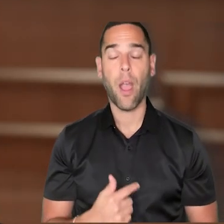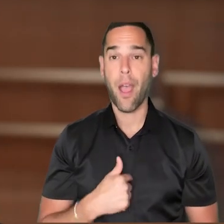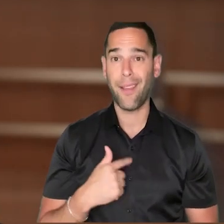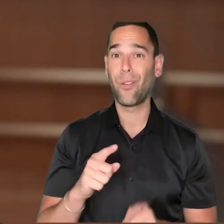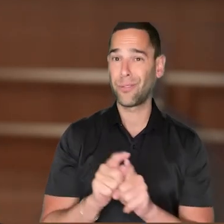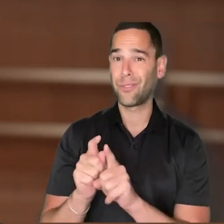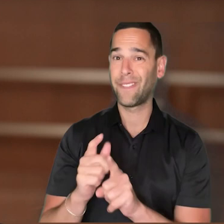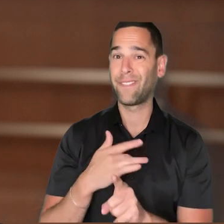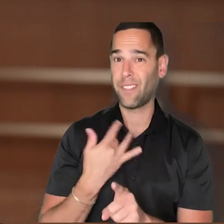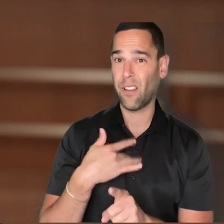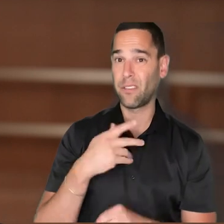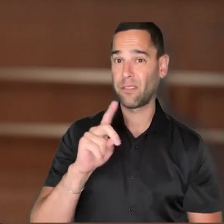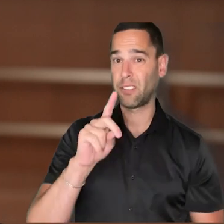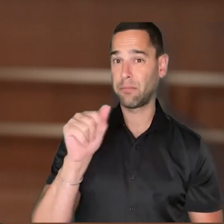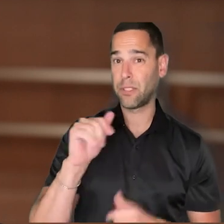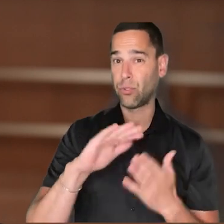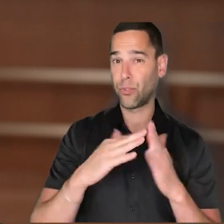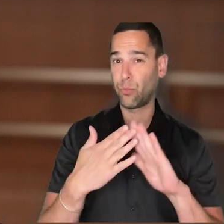some very real way